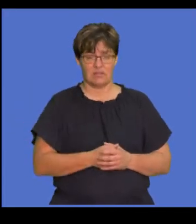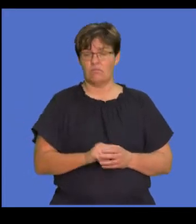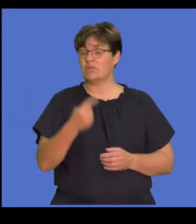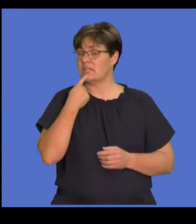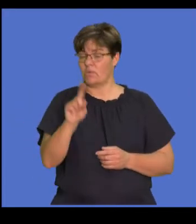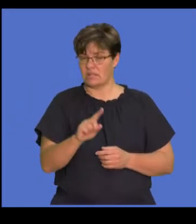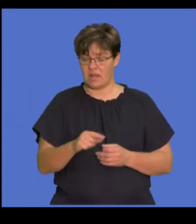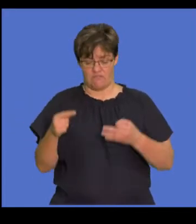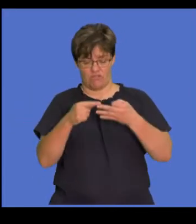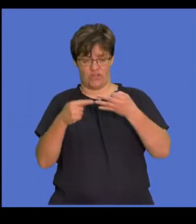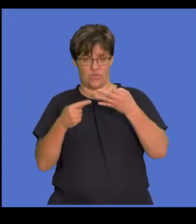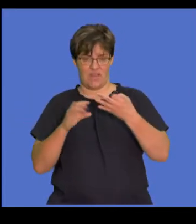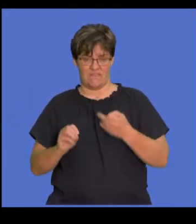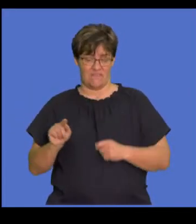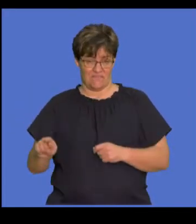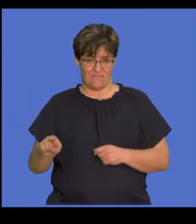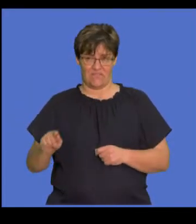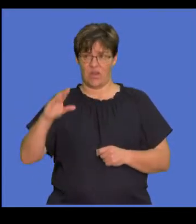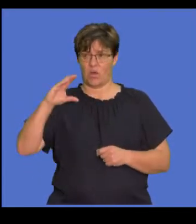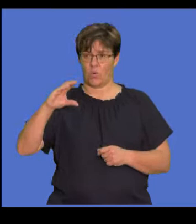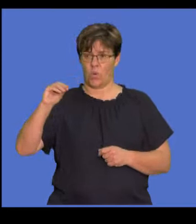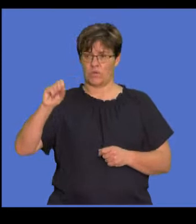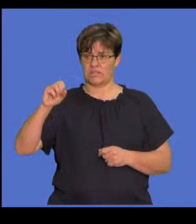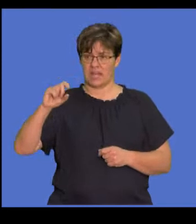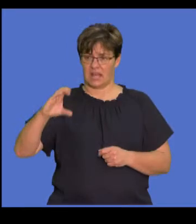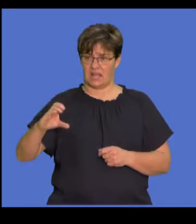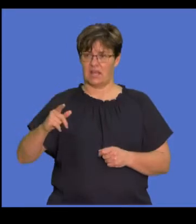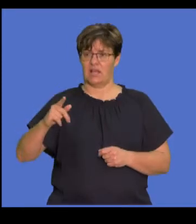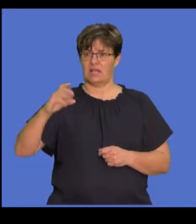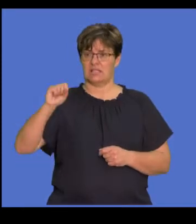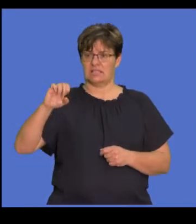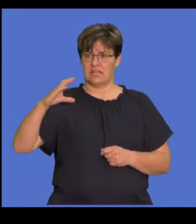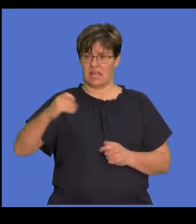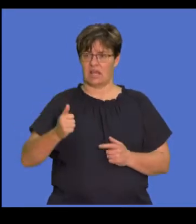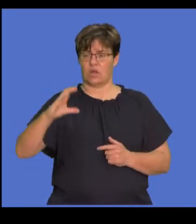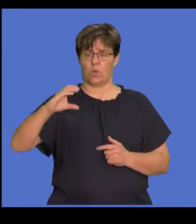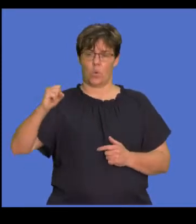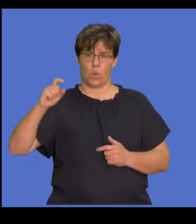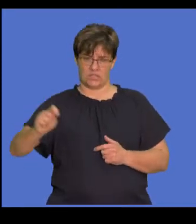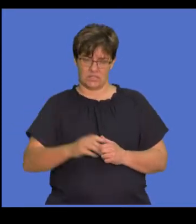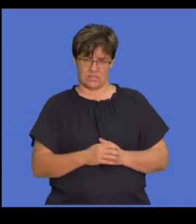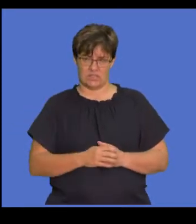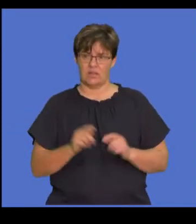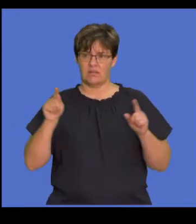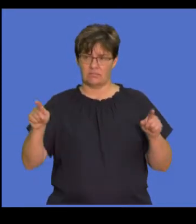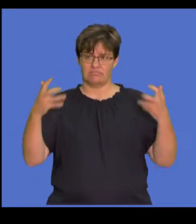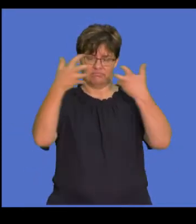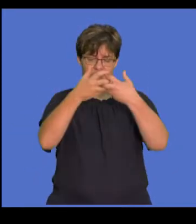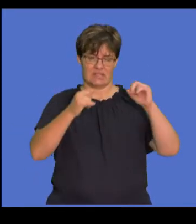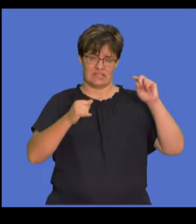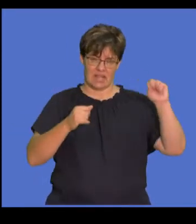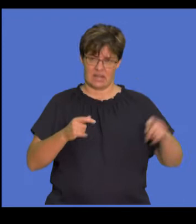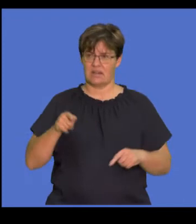that the reciprocals, we said there's 3 of them. That's cosec, sec, and cot, right? Cosec goes with